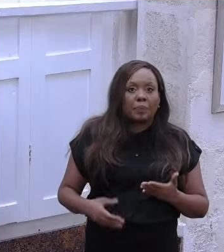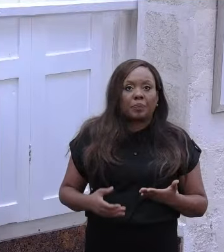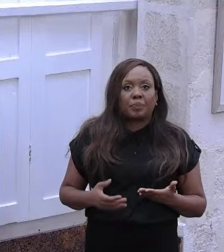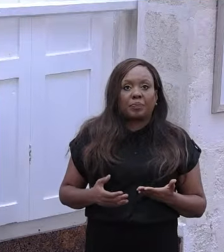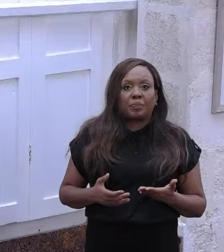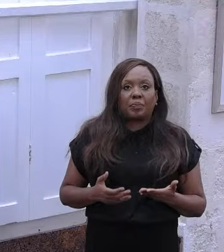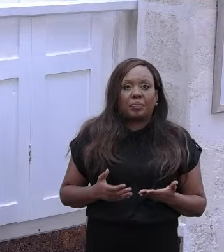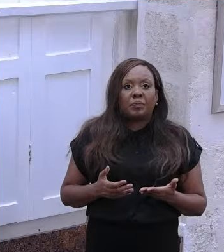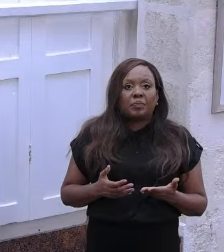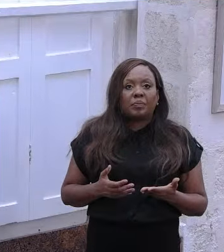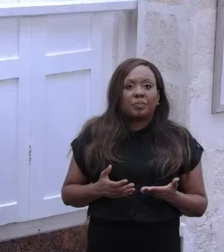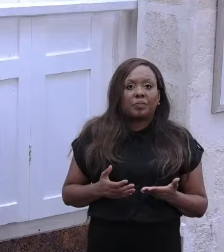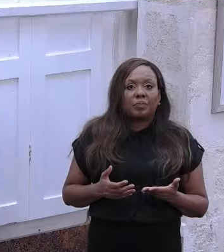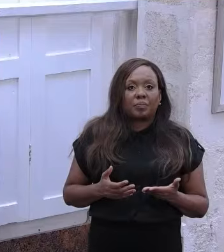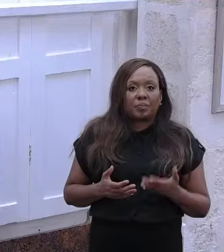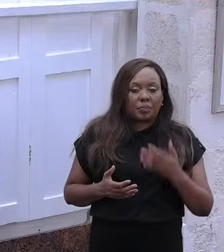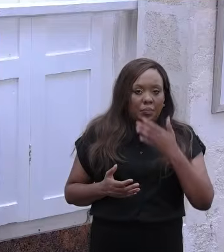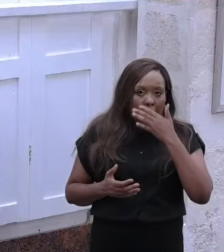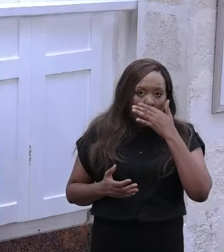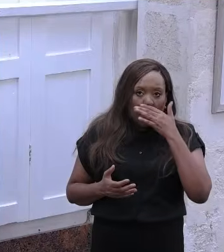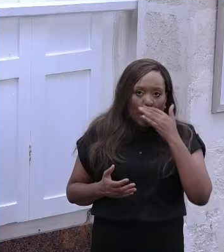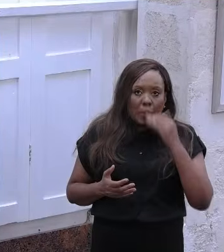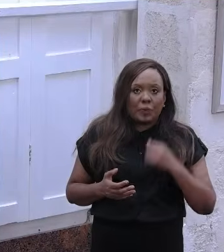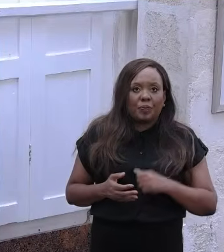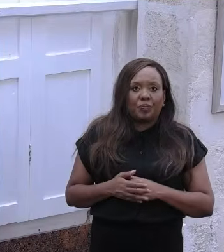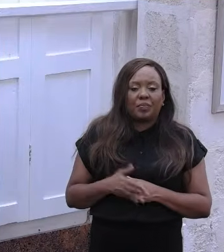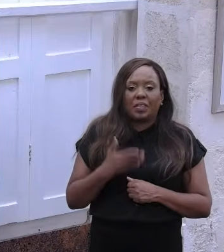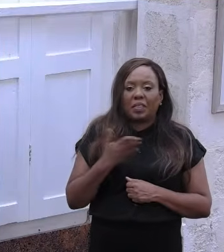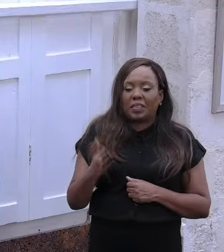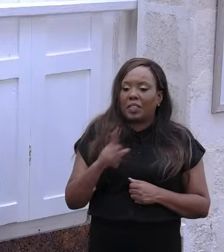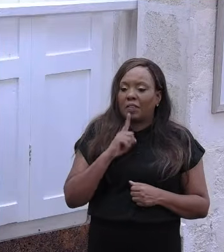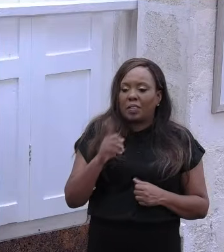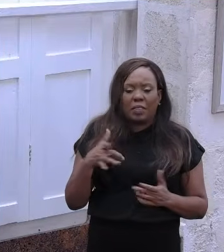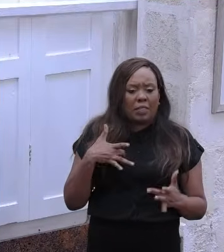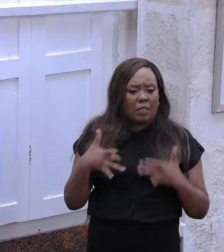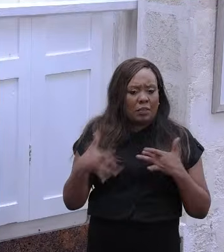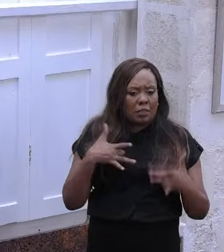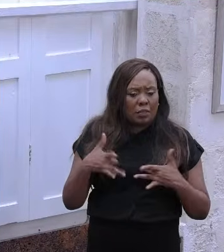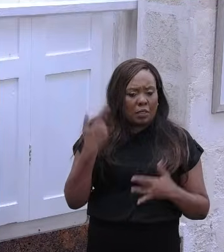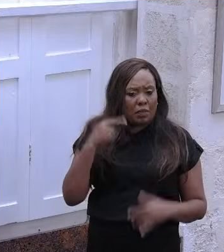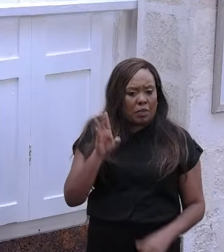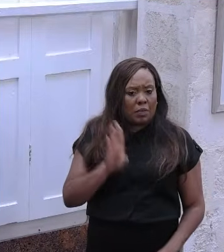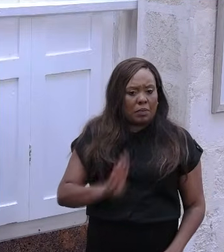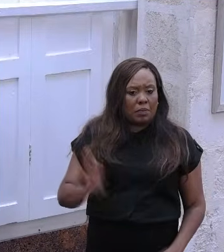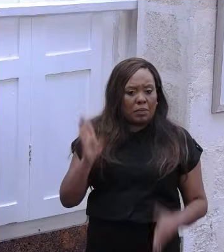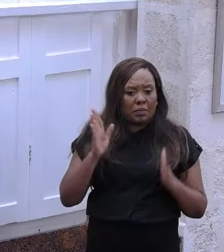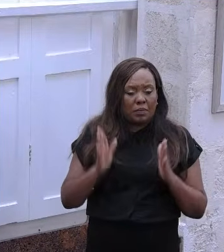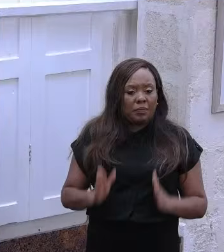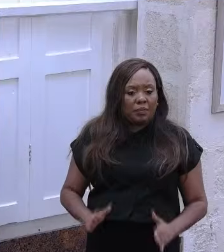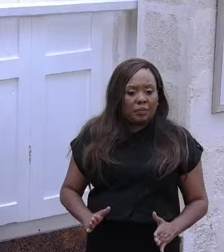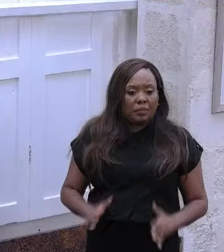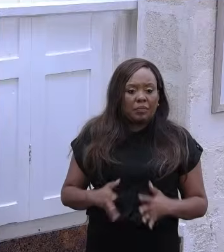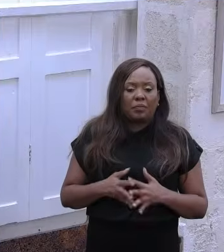tossed out, and things that are genuine concerns for Barbadians. Of course, with the